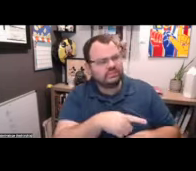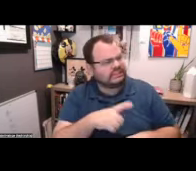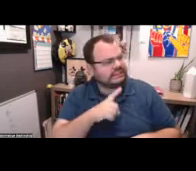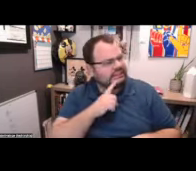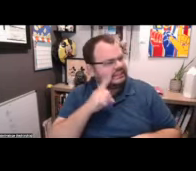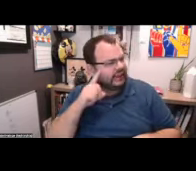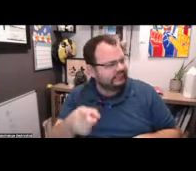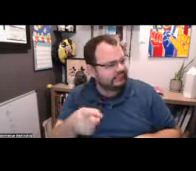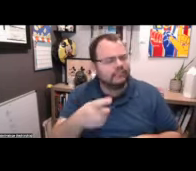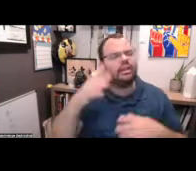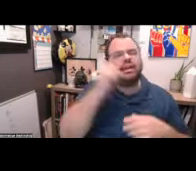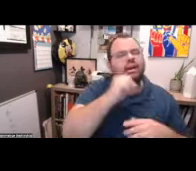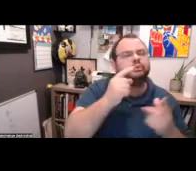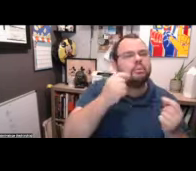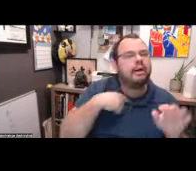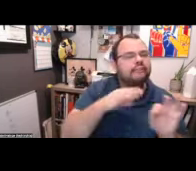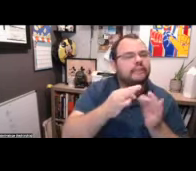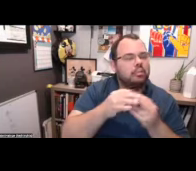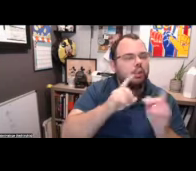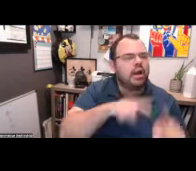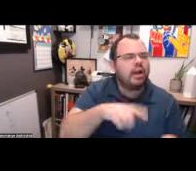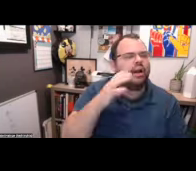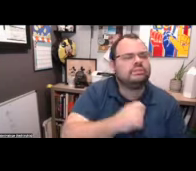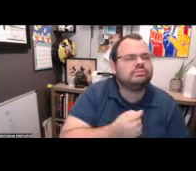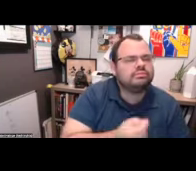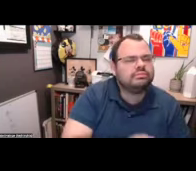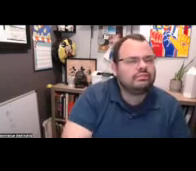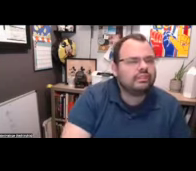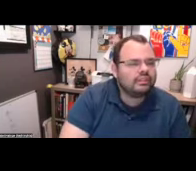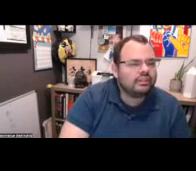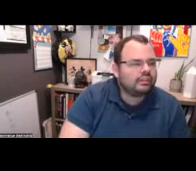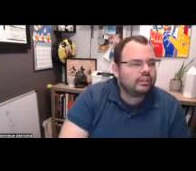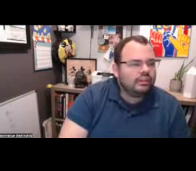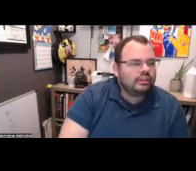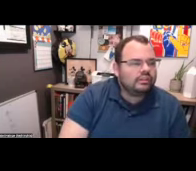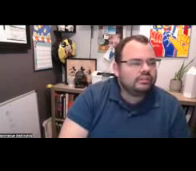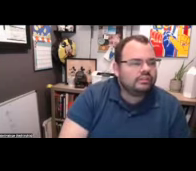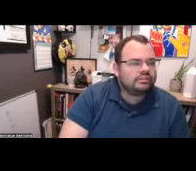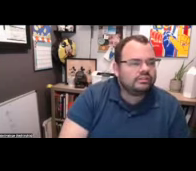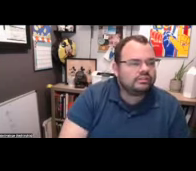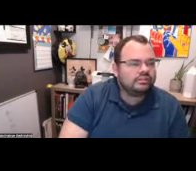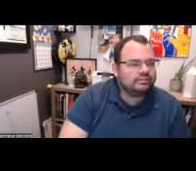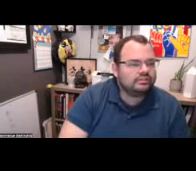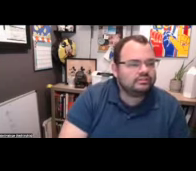So guess what my family did? And guess where they went?